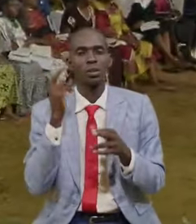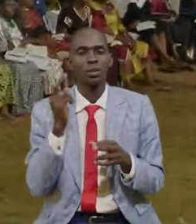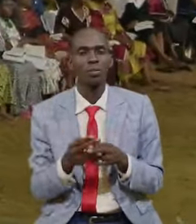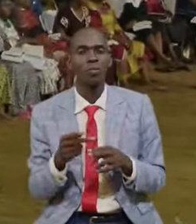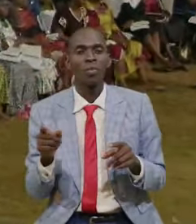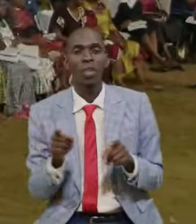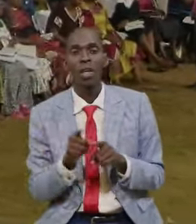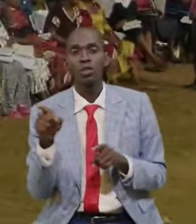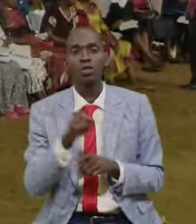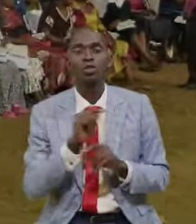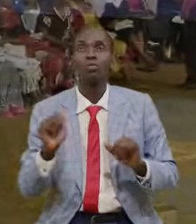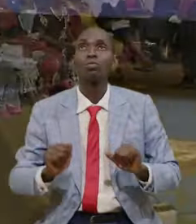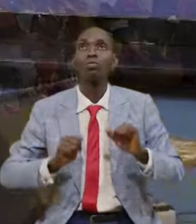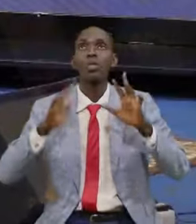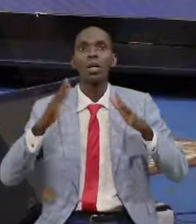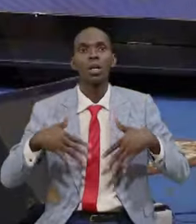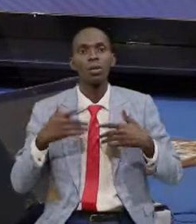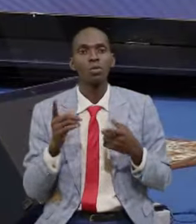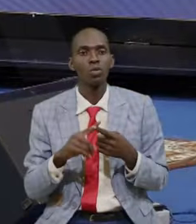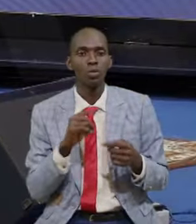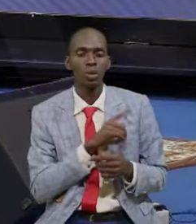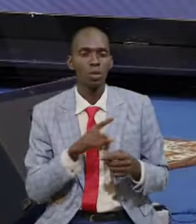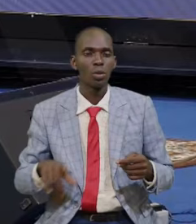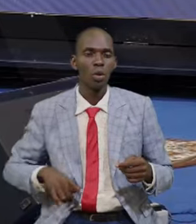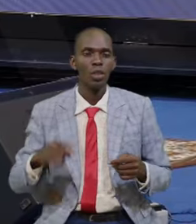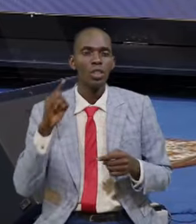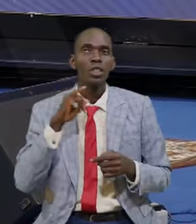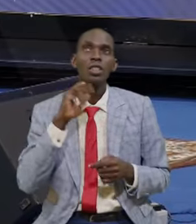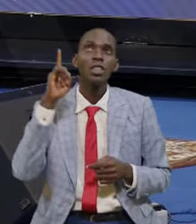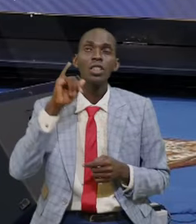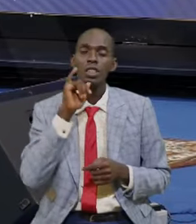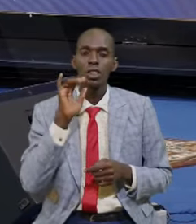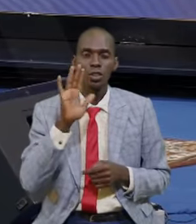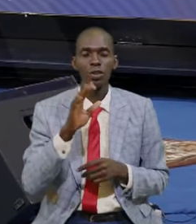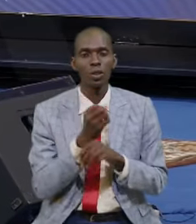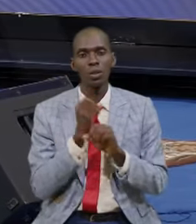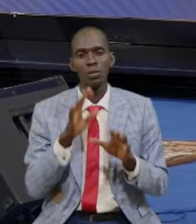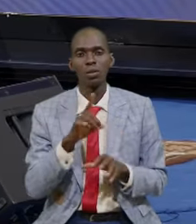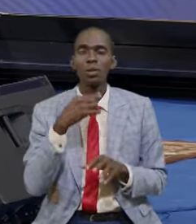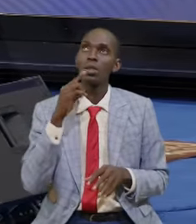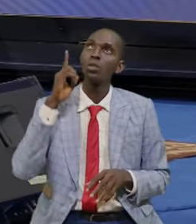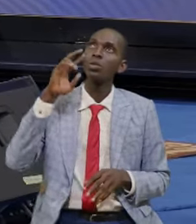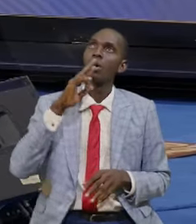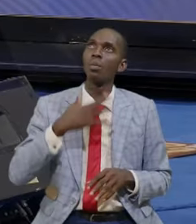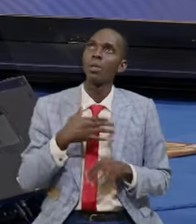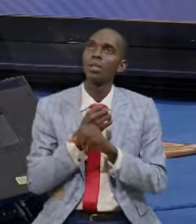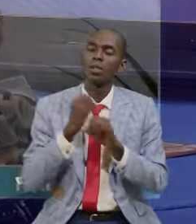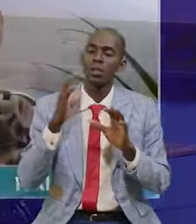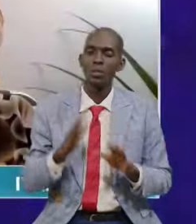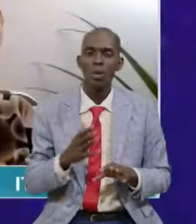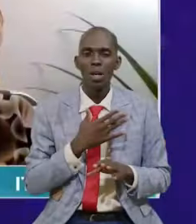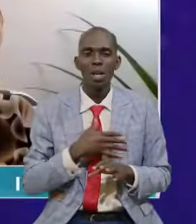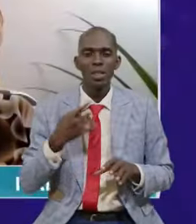to the Lord, he is Savior. And you say, you are my Savior, you are my Lord. And the sin that reigned over